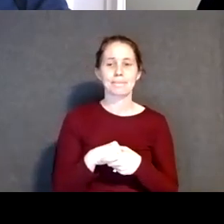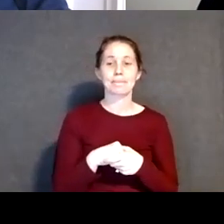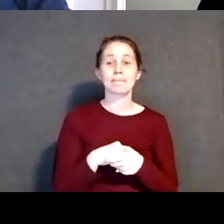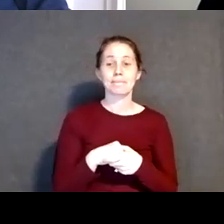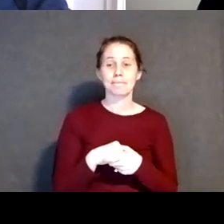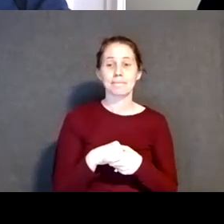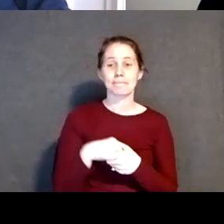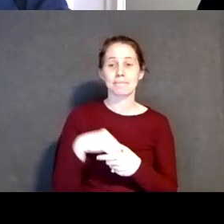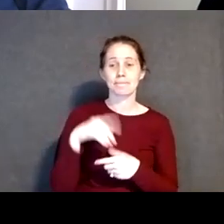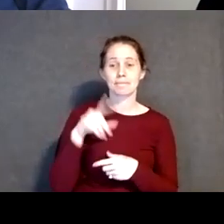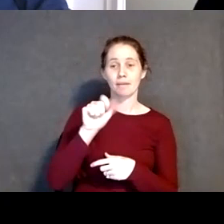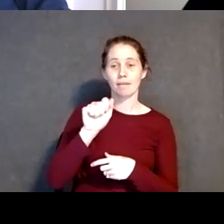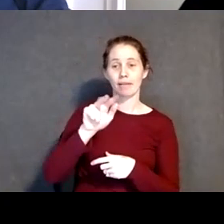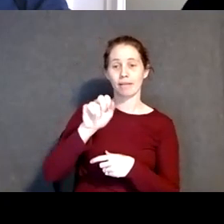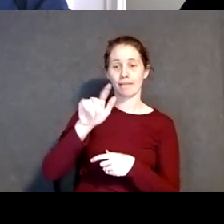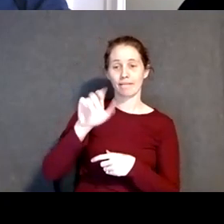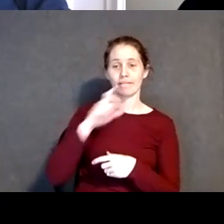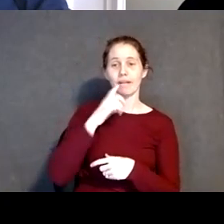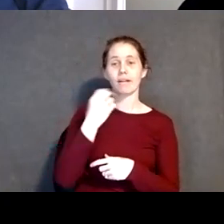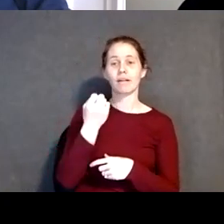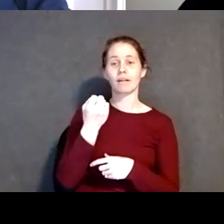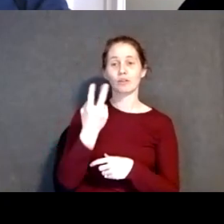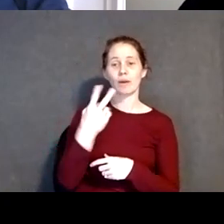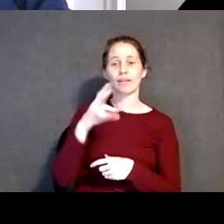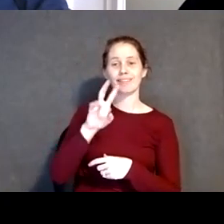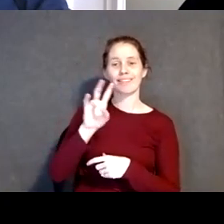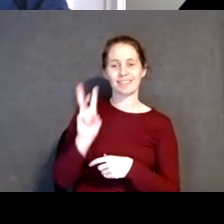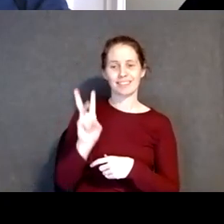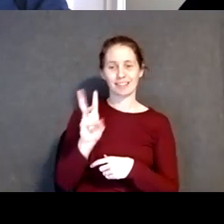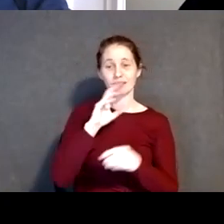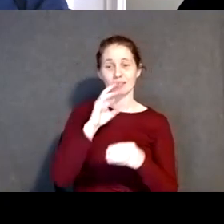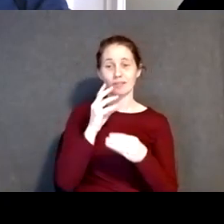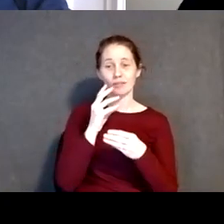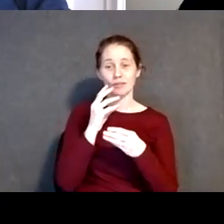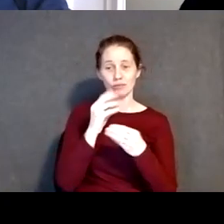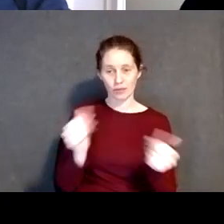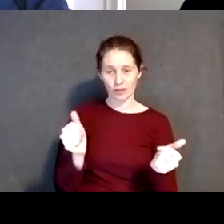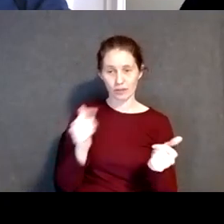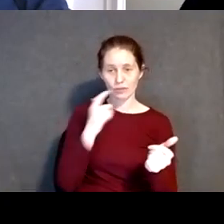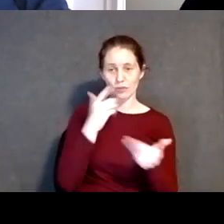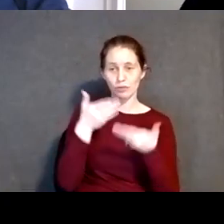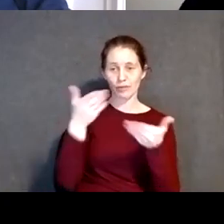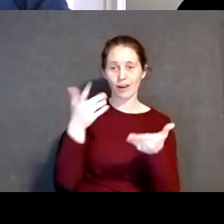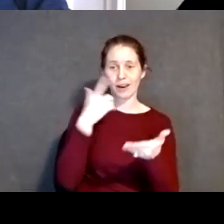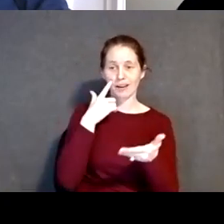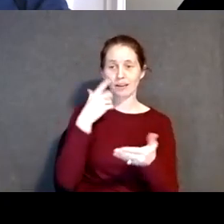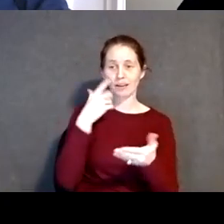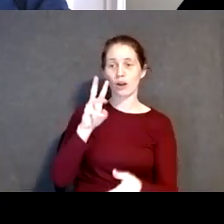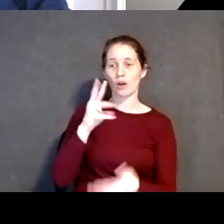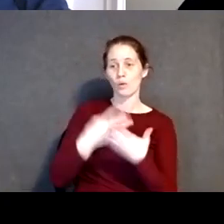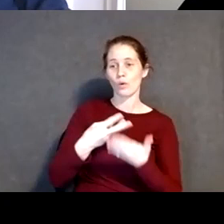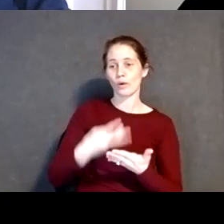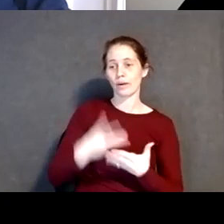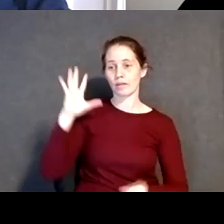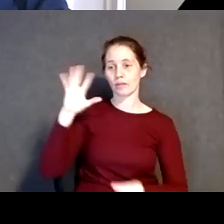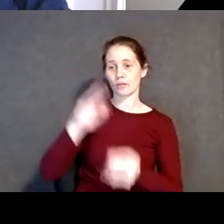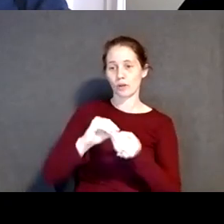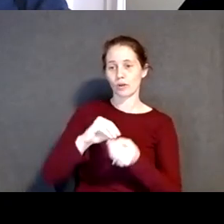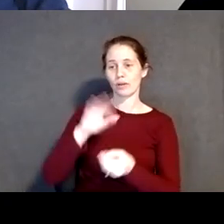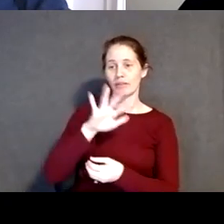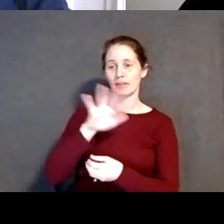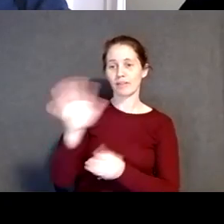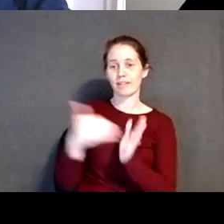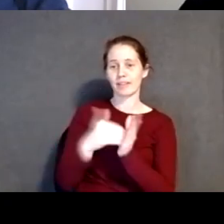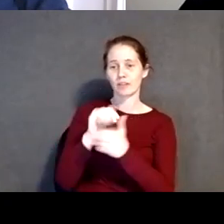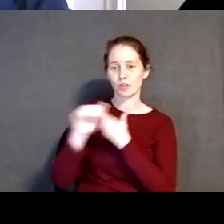Councilman LaBelle presents Bill Number 1276, resolution providing for the issuance of a warrant in the total sum of